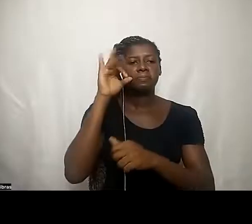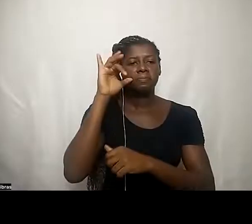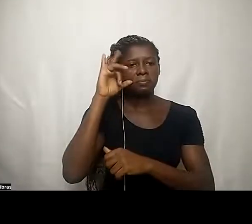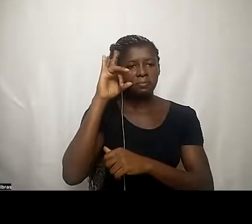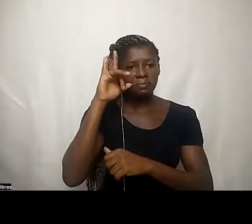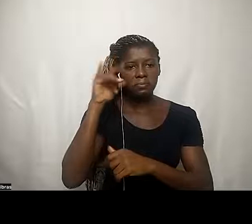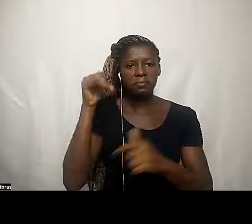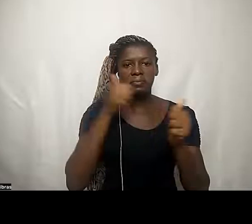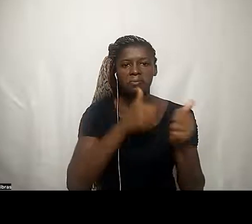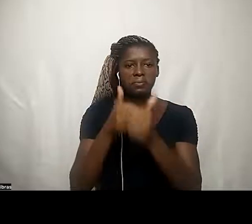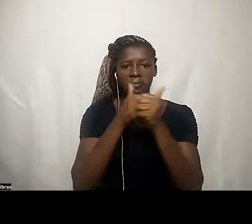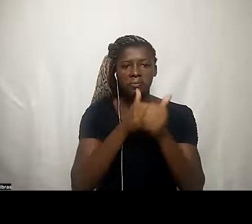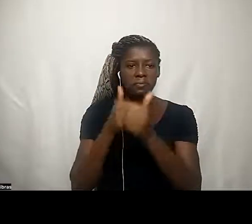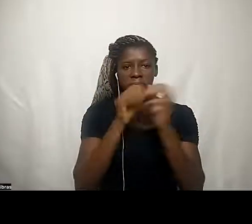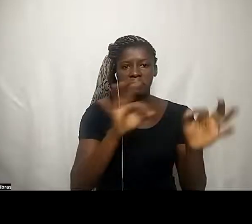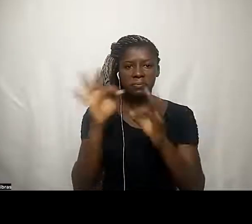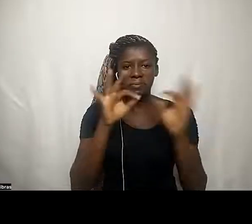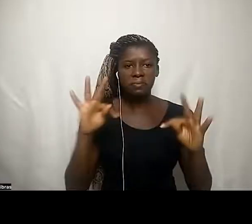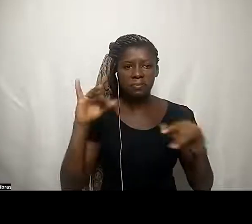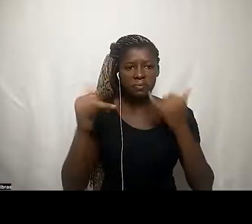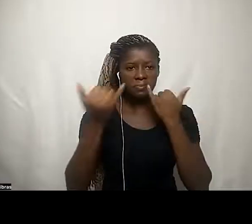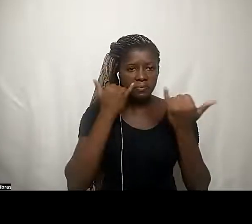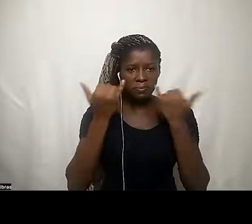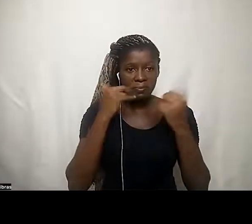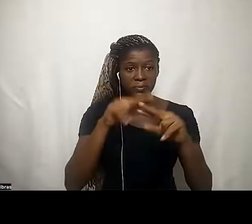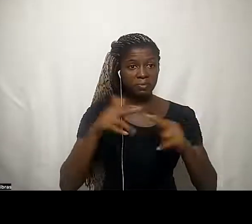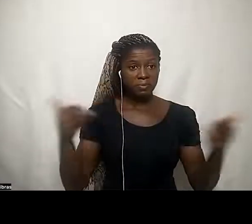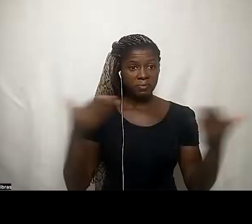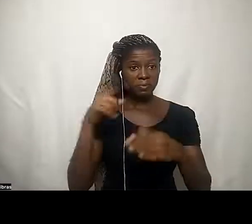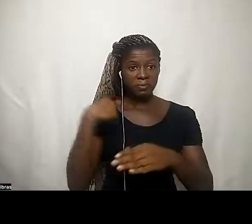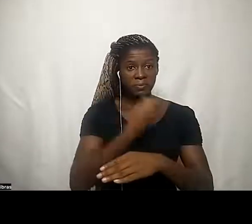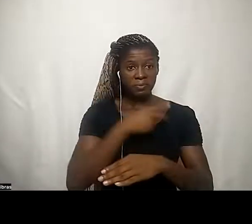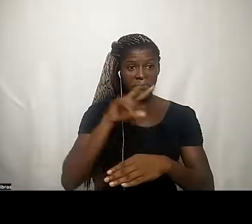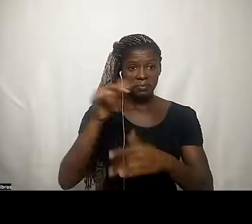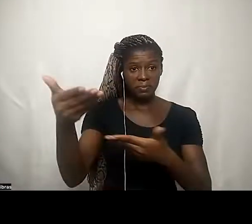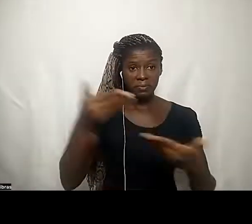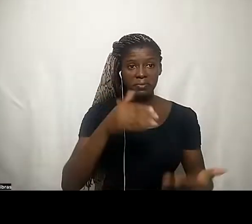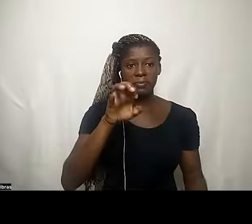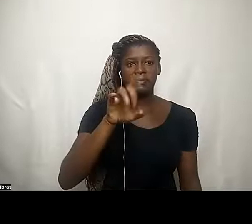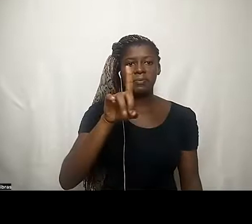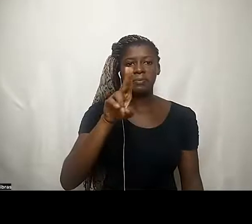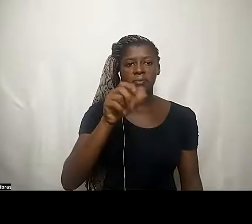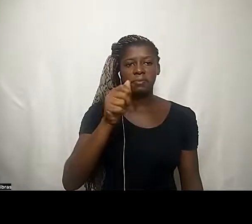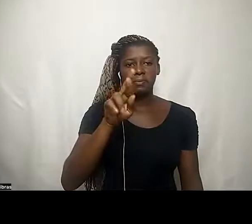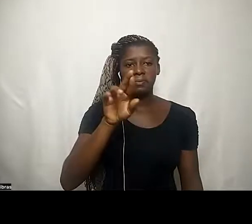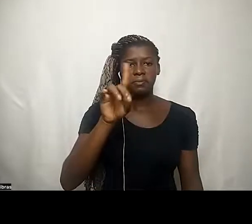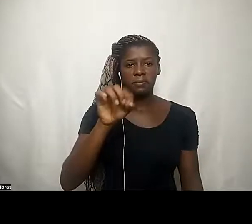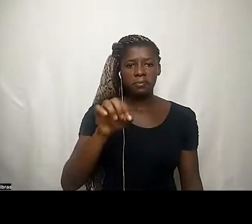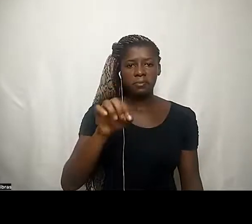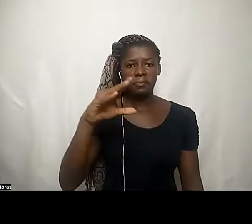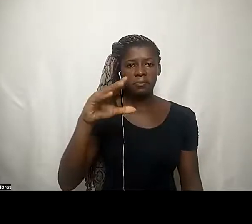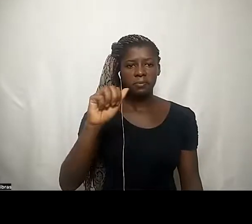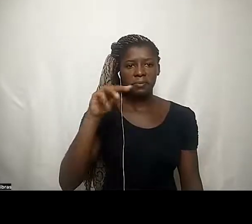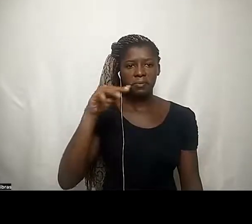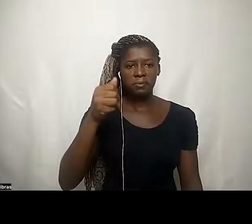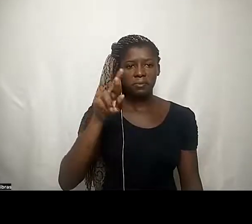Então agora a gente vai convidar. So now we'll invite Eduardo Camargo,